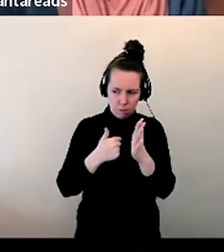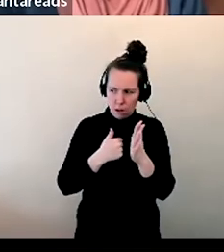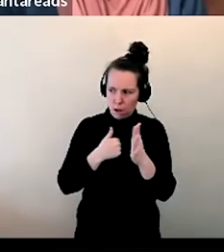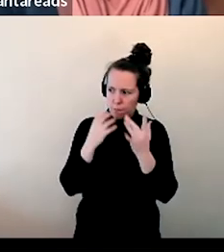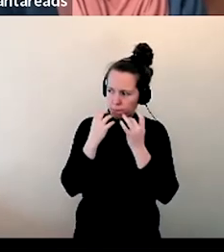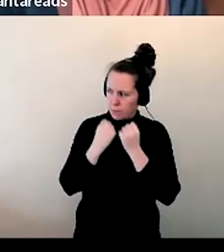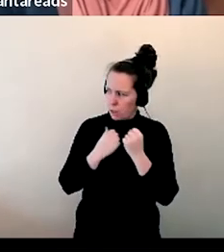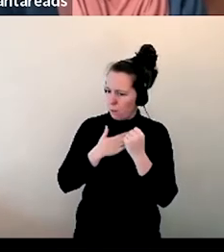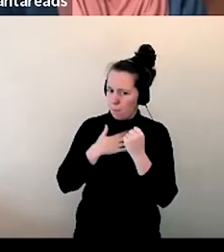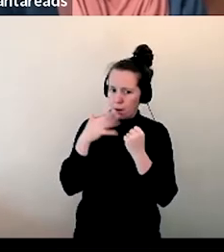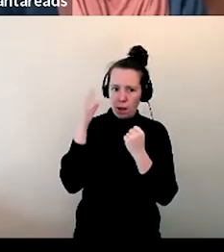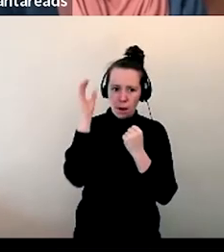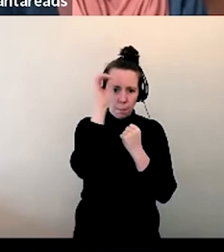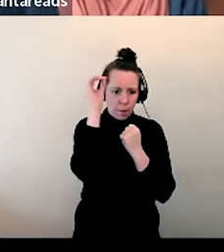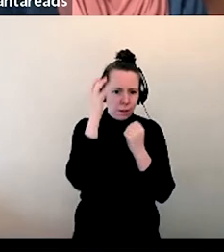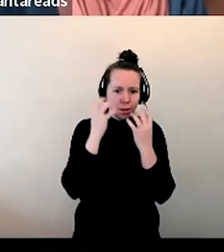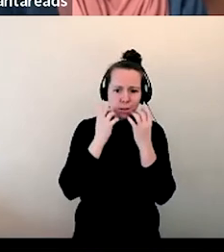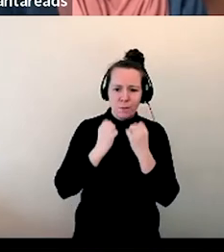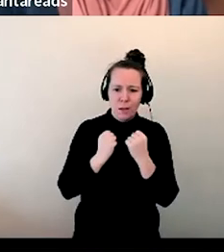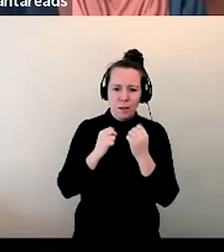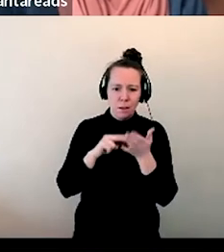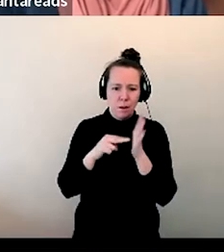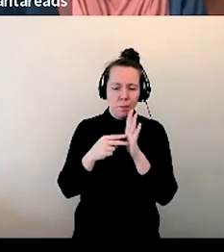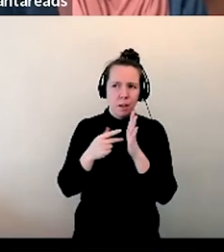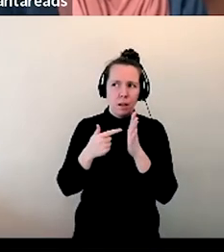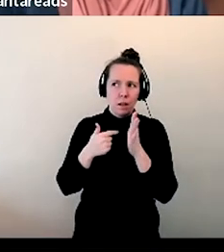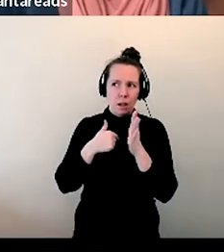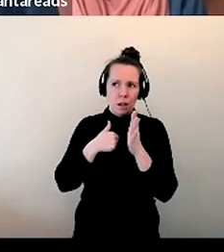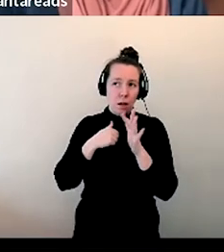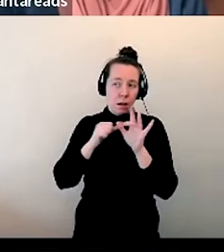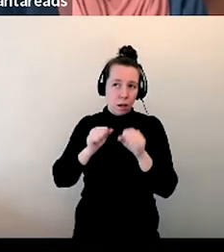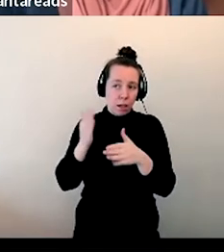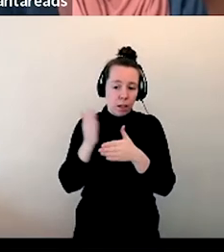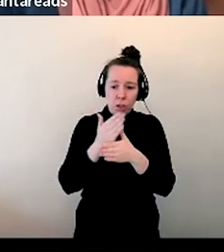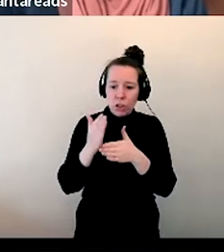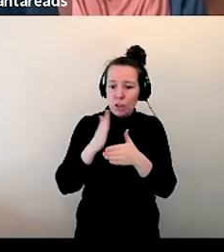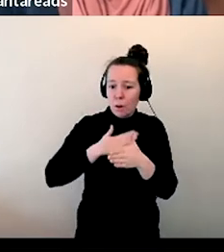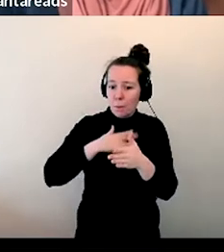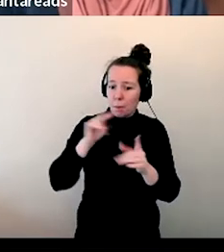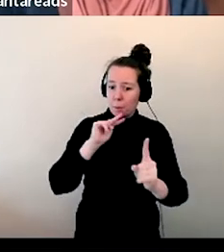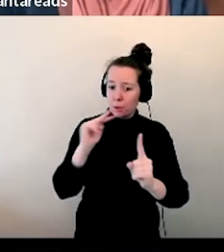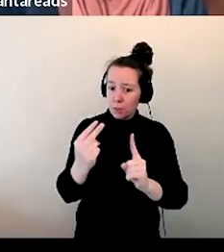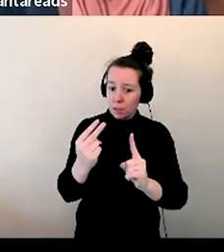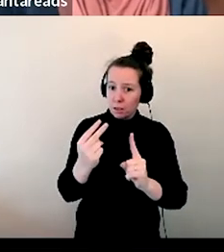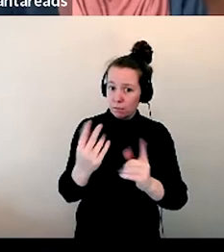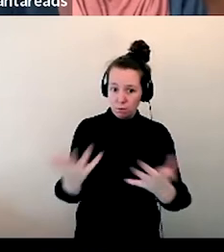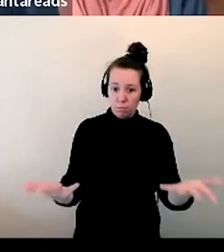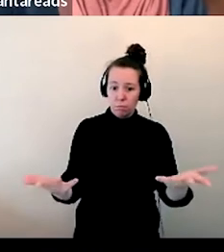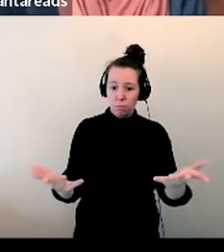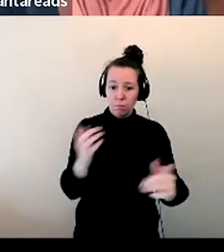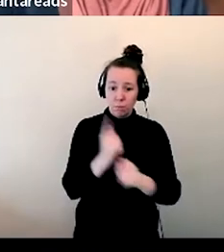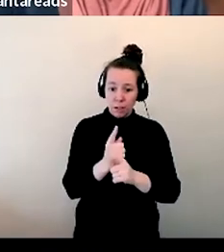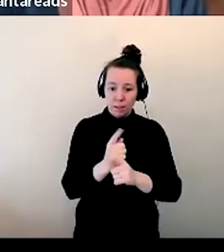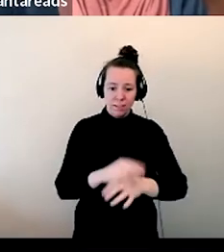think on this platform and expect a good response. That's quite empowering. That's great. What